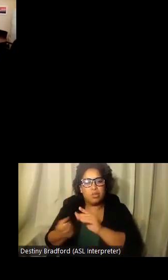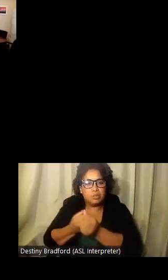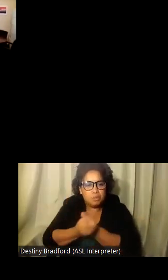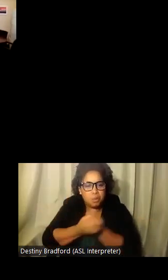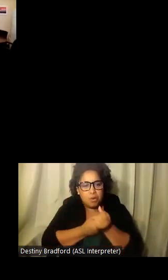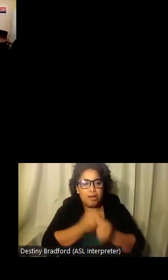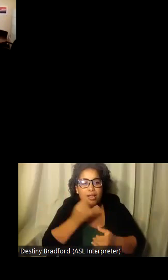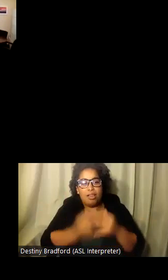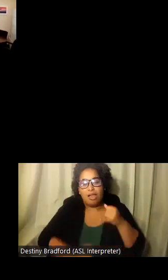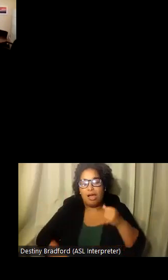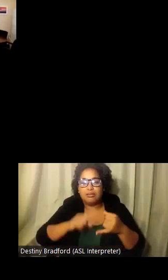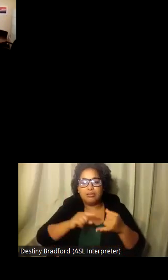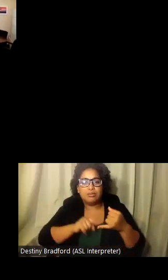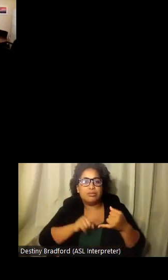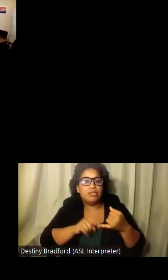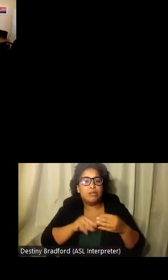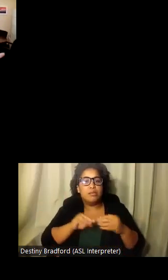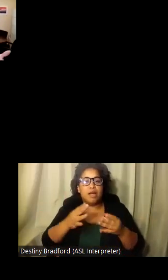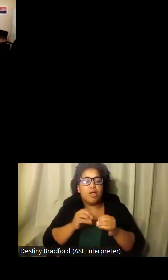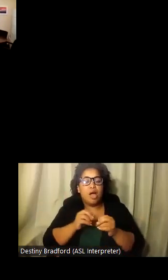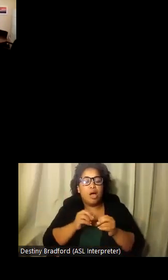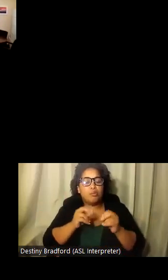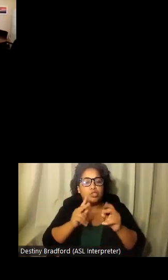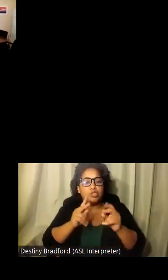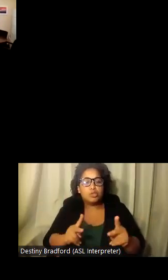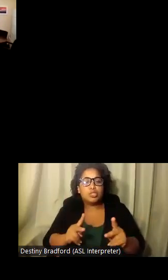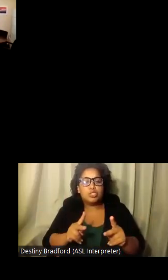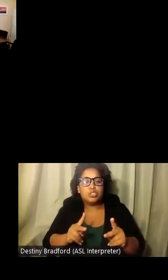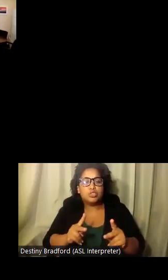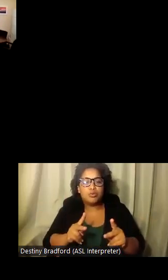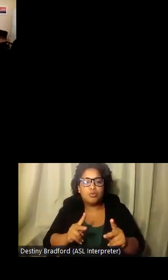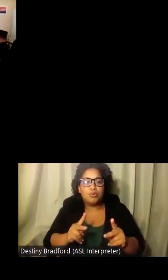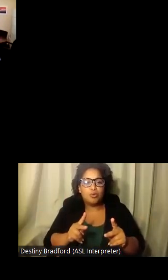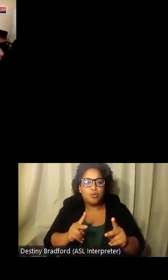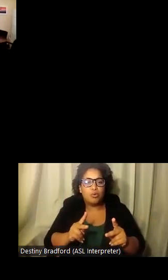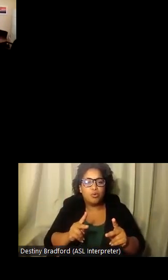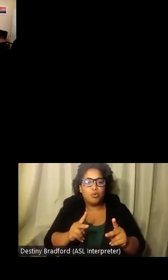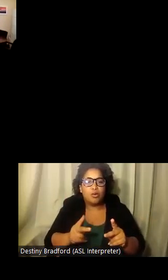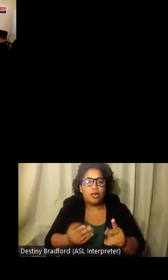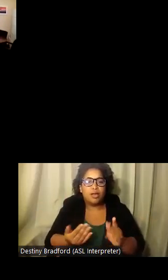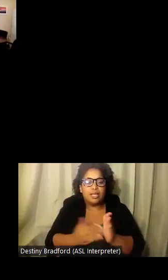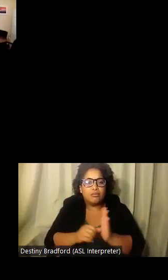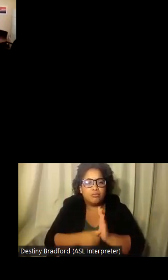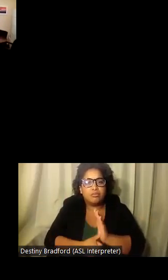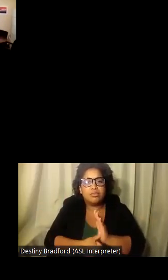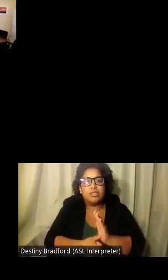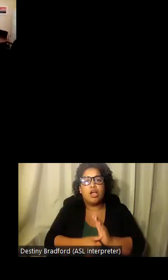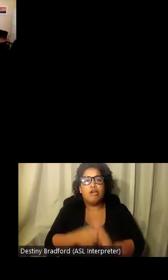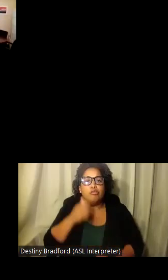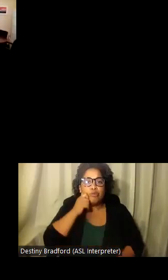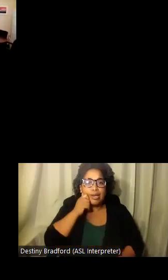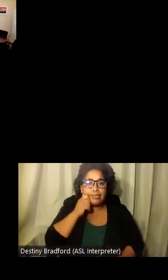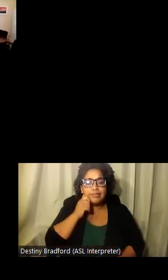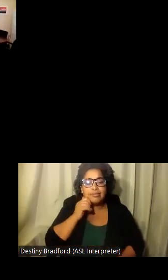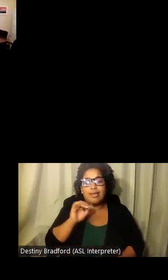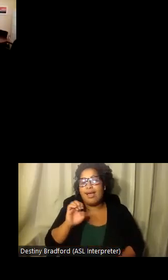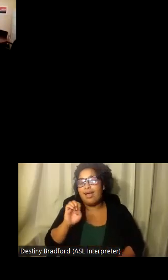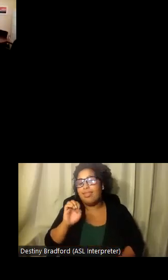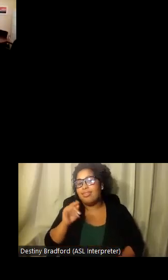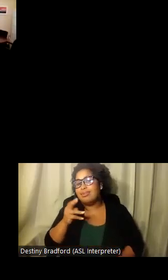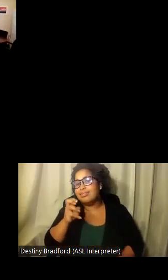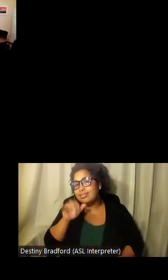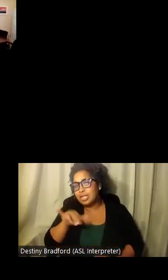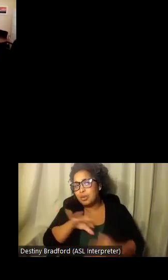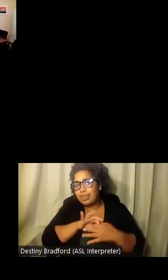lastly, I'd offer the opportunity to re-raise that issue of race and ethnicity, specifically in our direct support